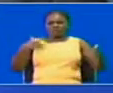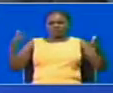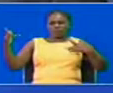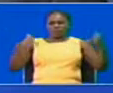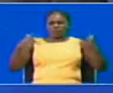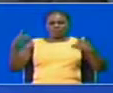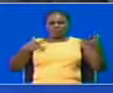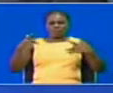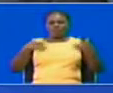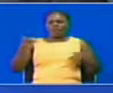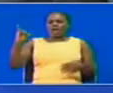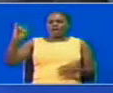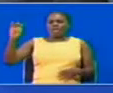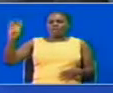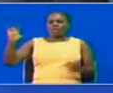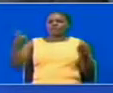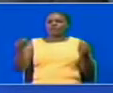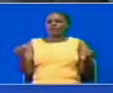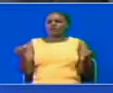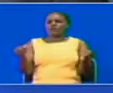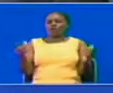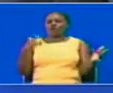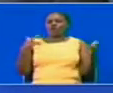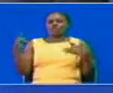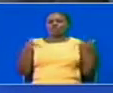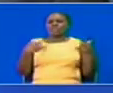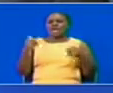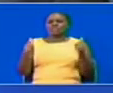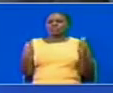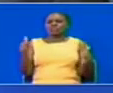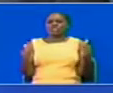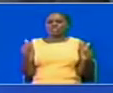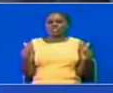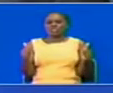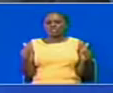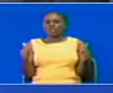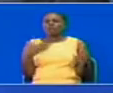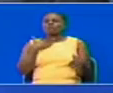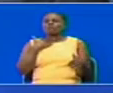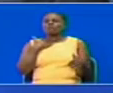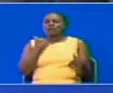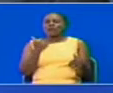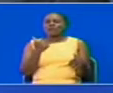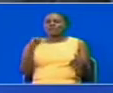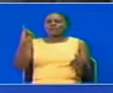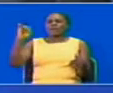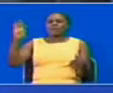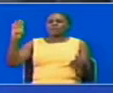seeking IEBC to address. What are some of these issues that they wanted addressed by the